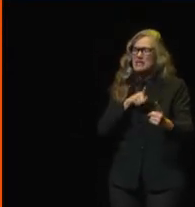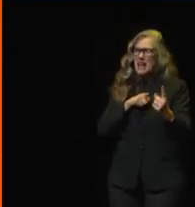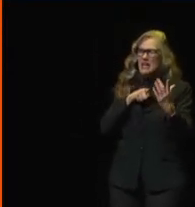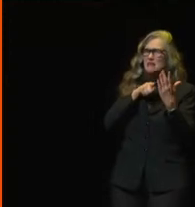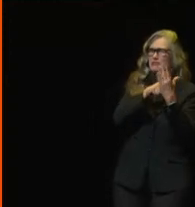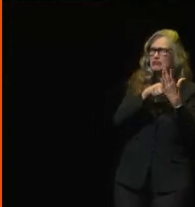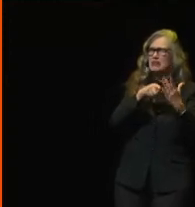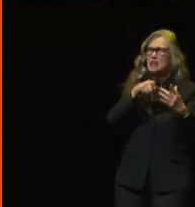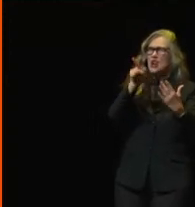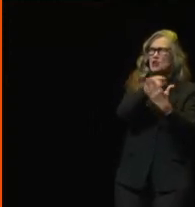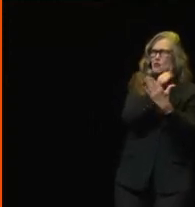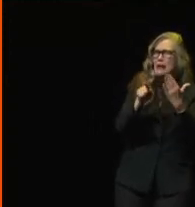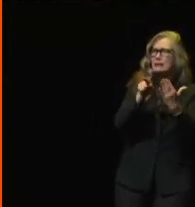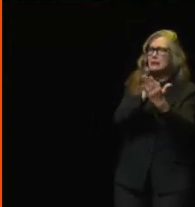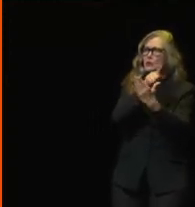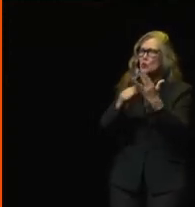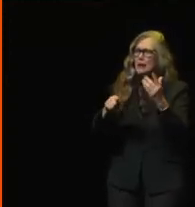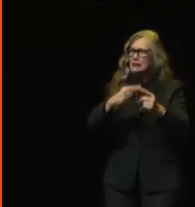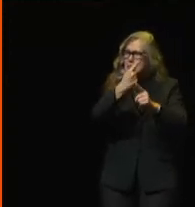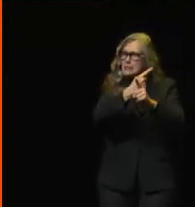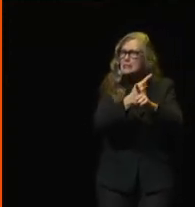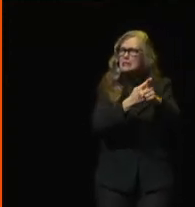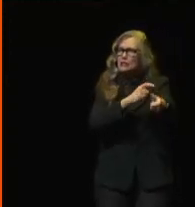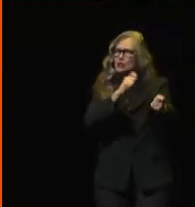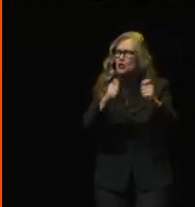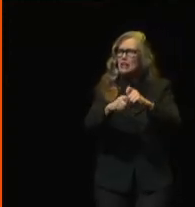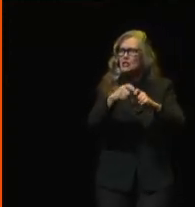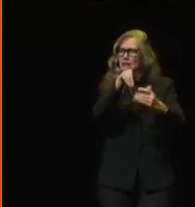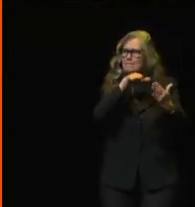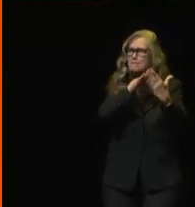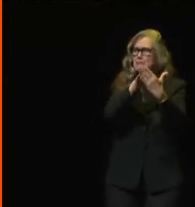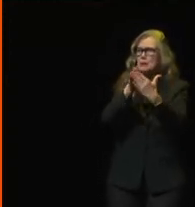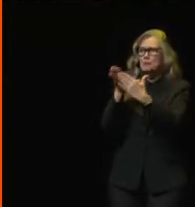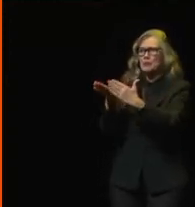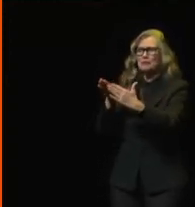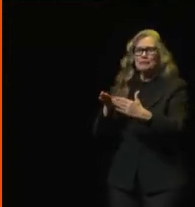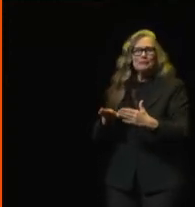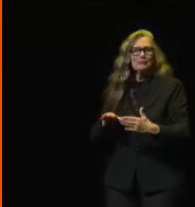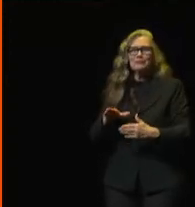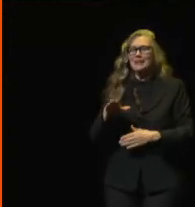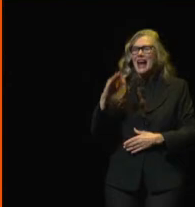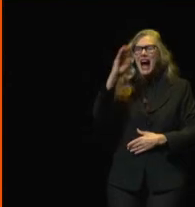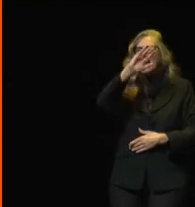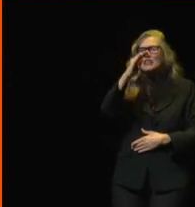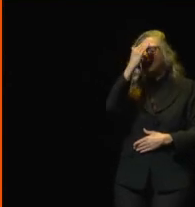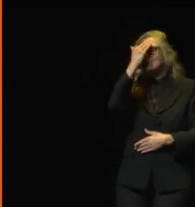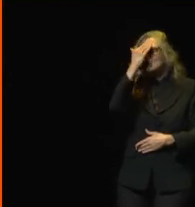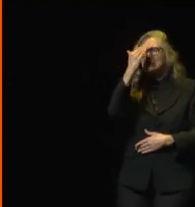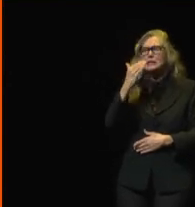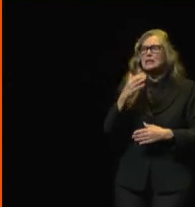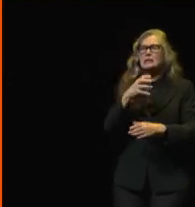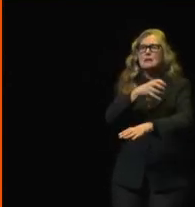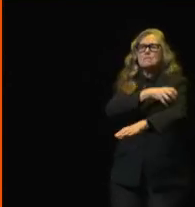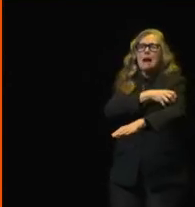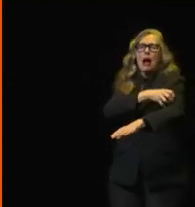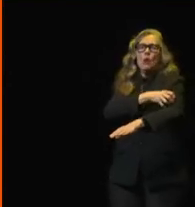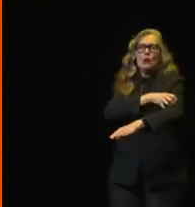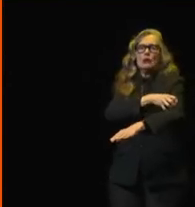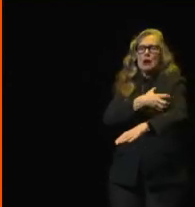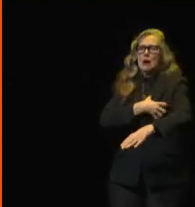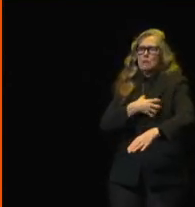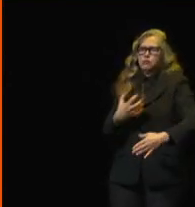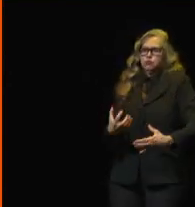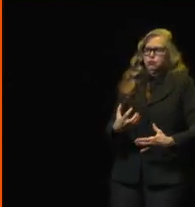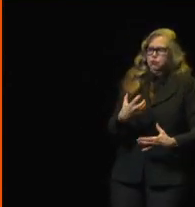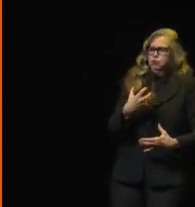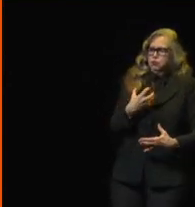seen power in a room like I did that day. I have never seen moral authority so brilliantly woven with detailed